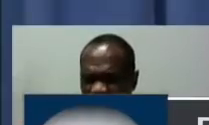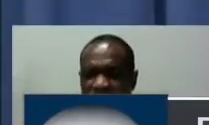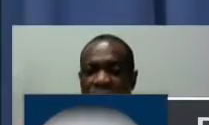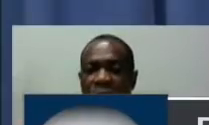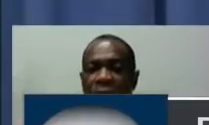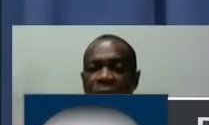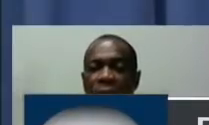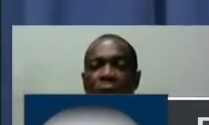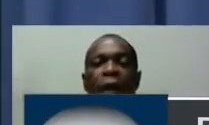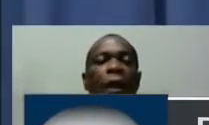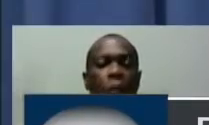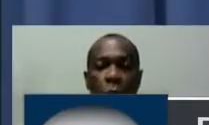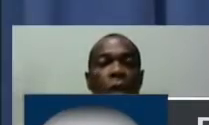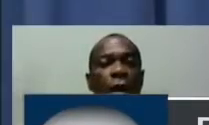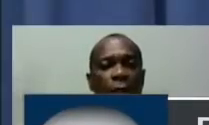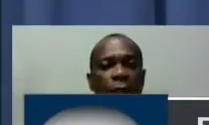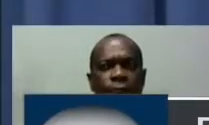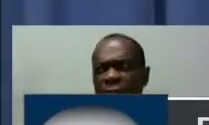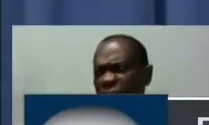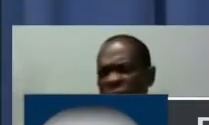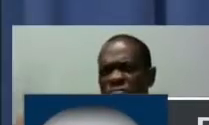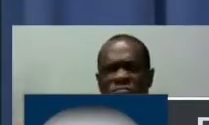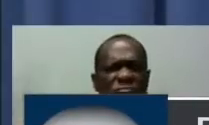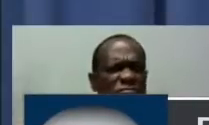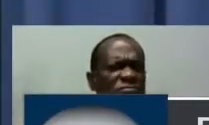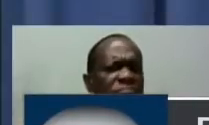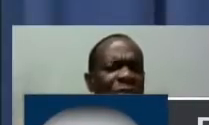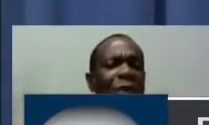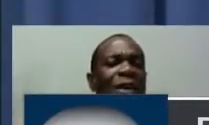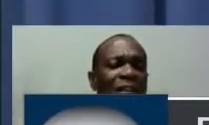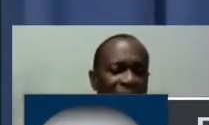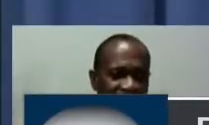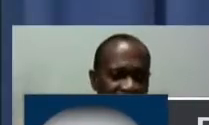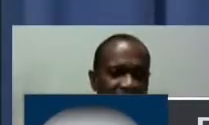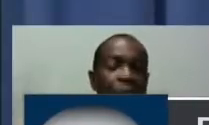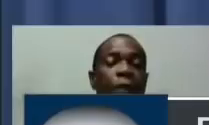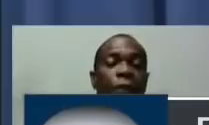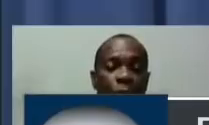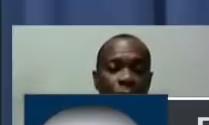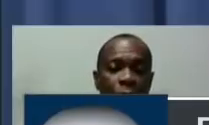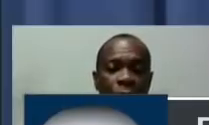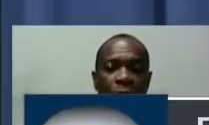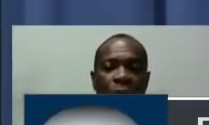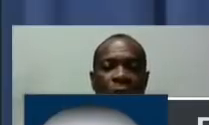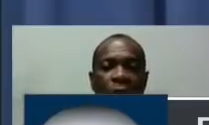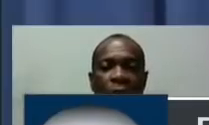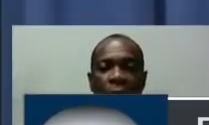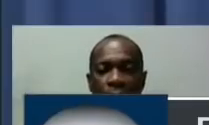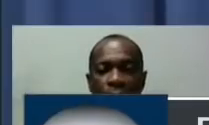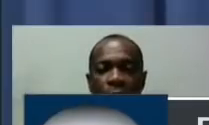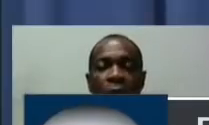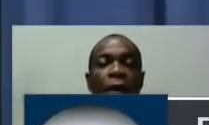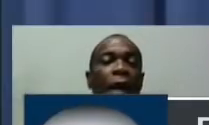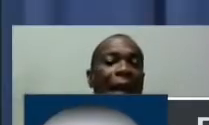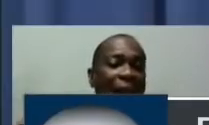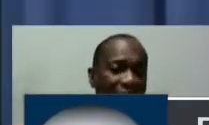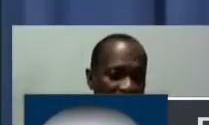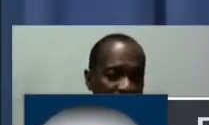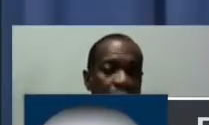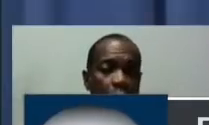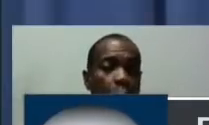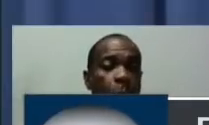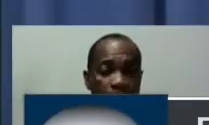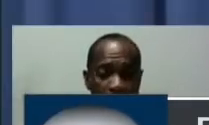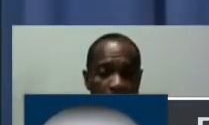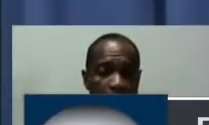to Pfizer bilaterally and via CARPHA, via the CARICOM initiative, to obtain those vaccines